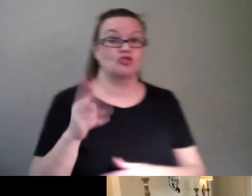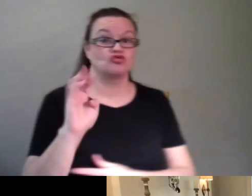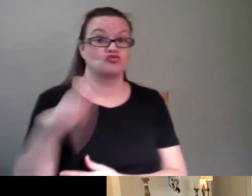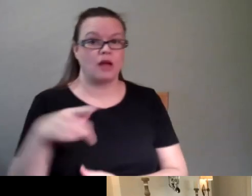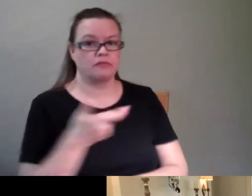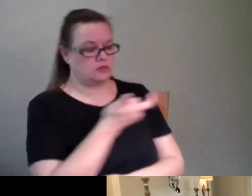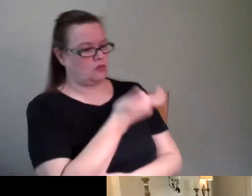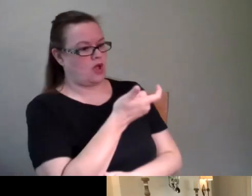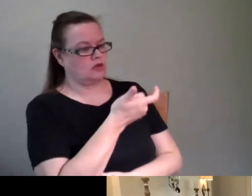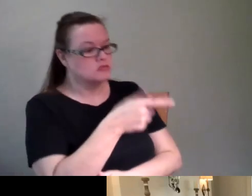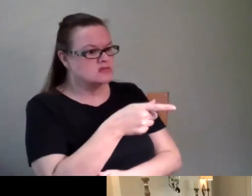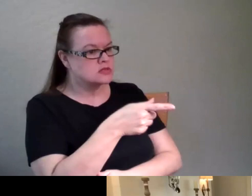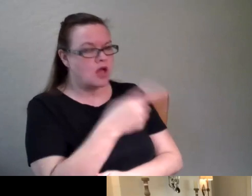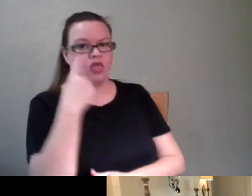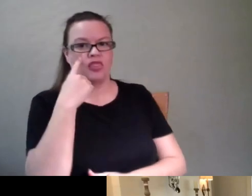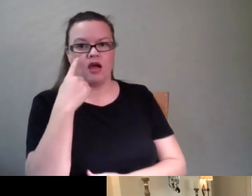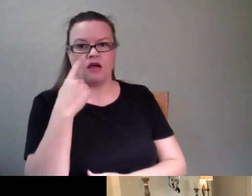5 years.